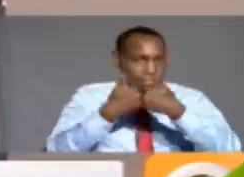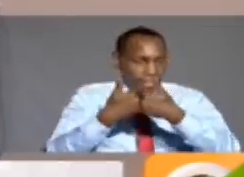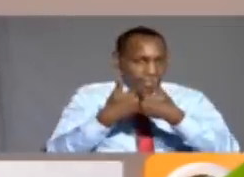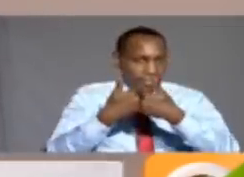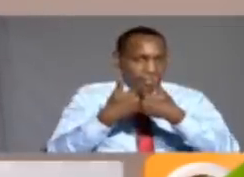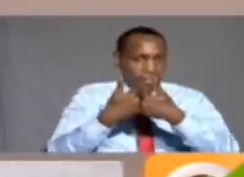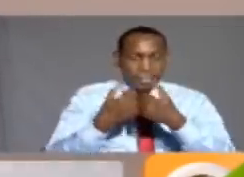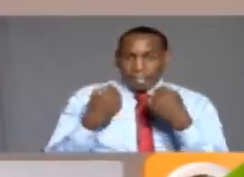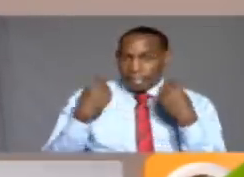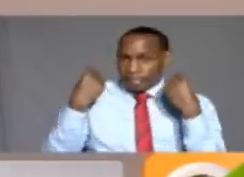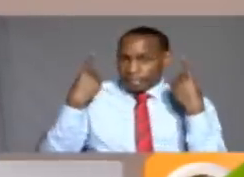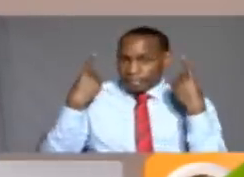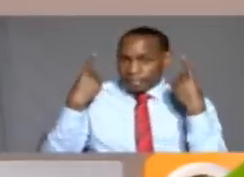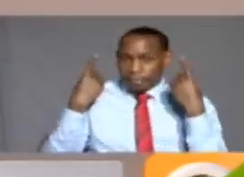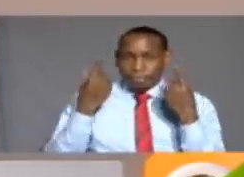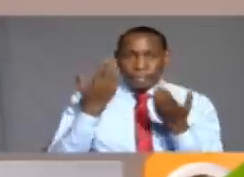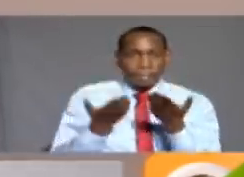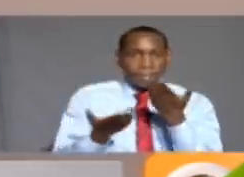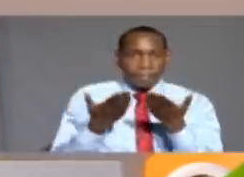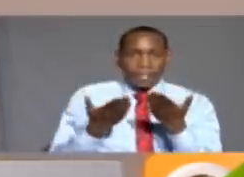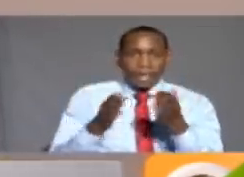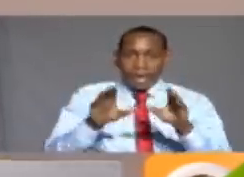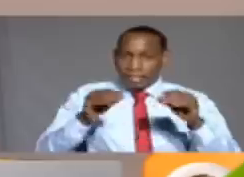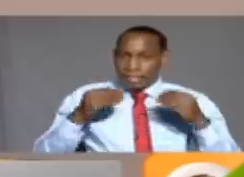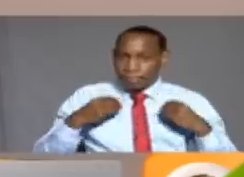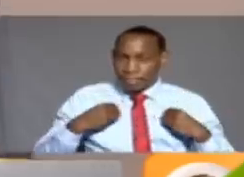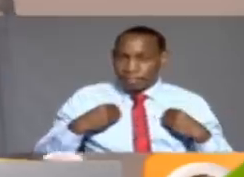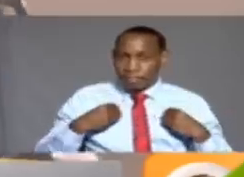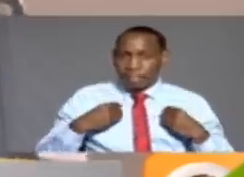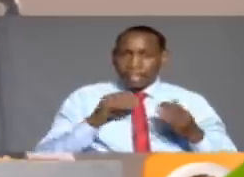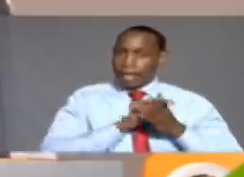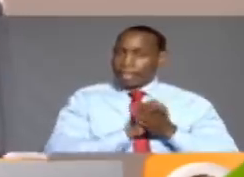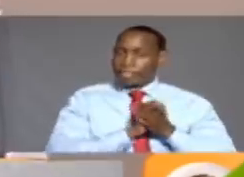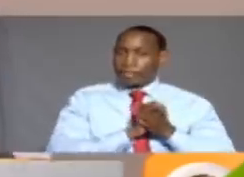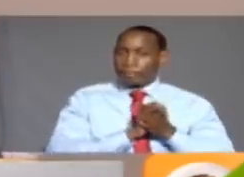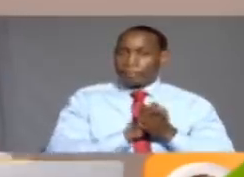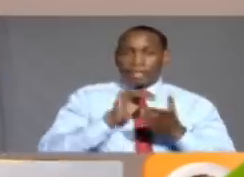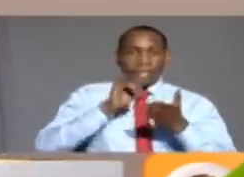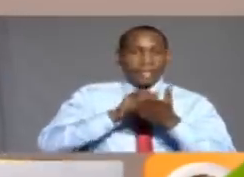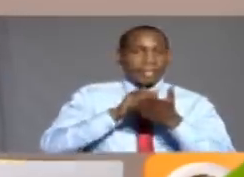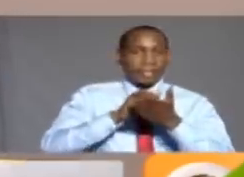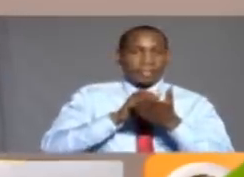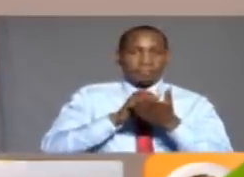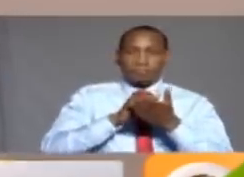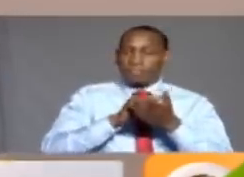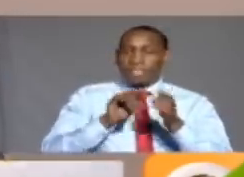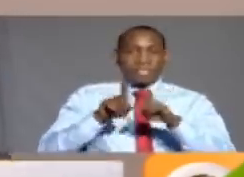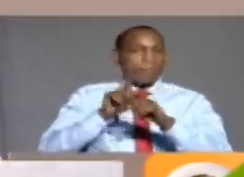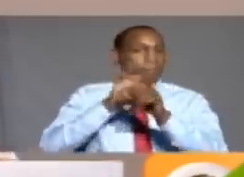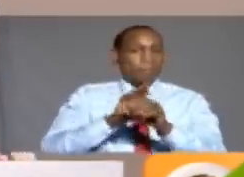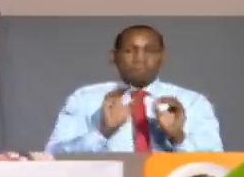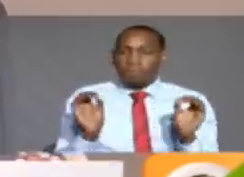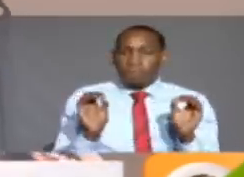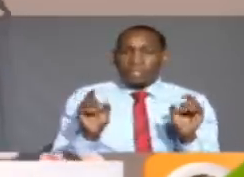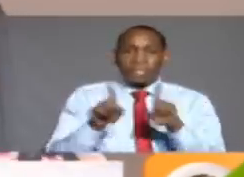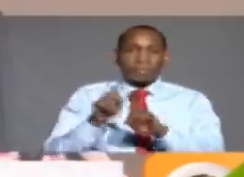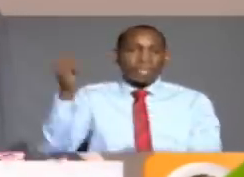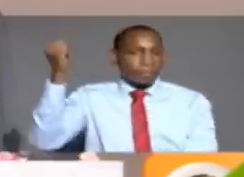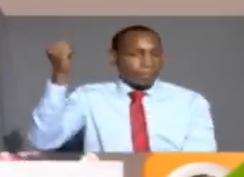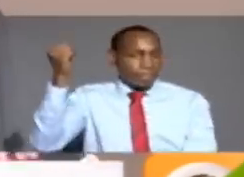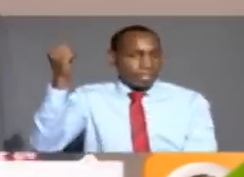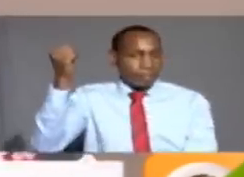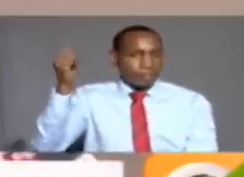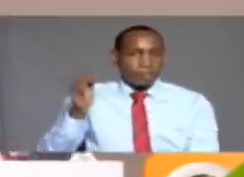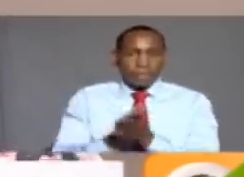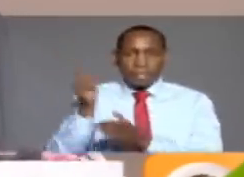in understanding or in appreciating the handshake. That cannot be insubordination. You know, even in politics, even